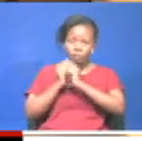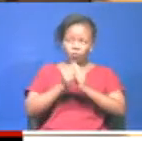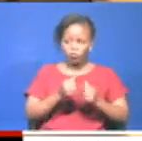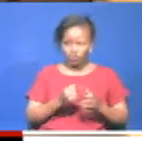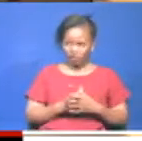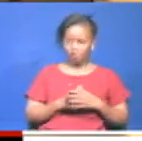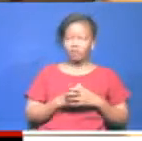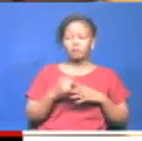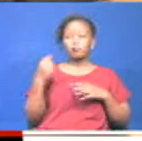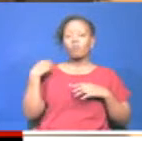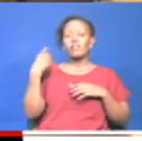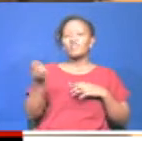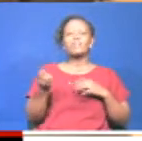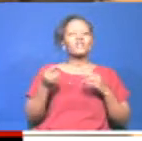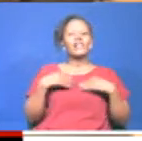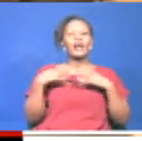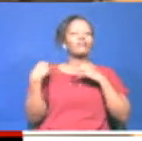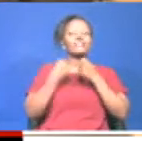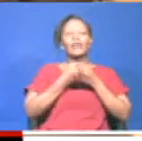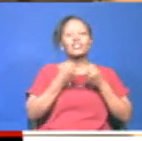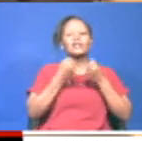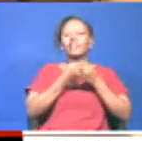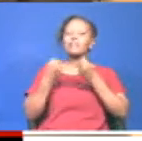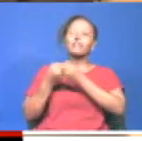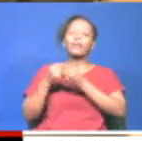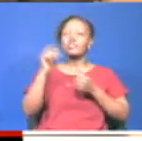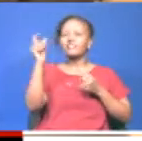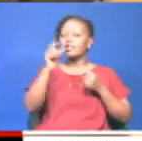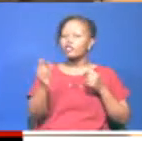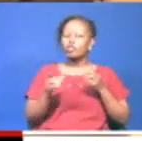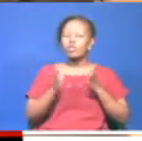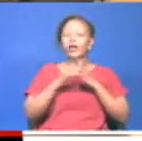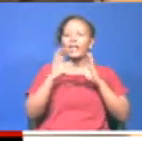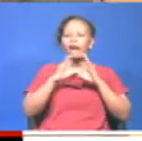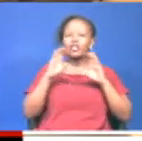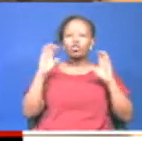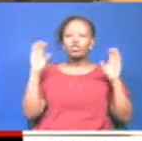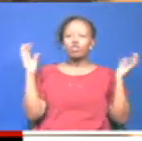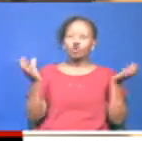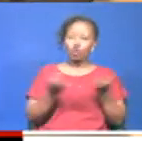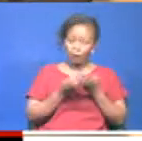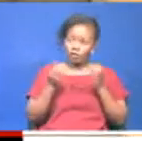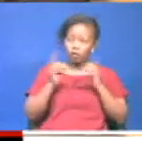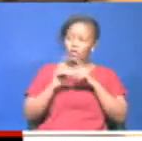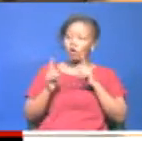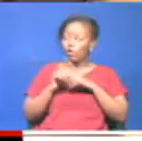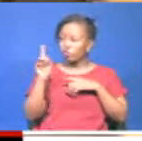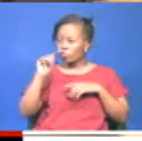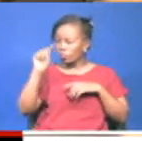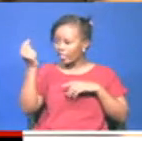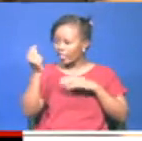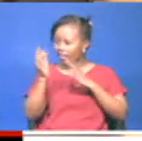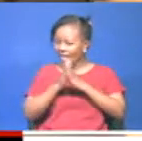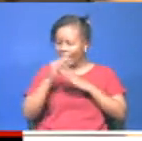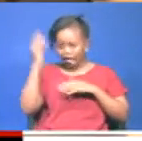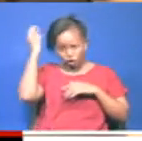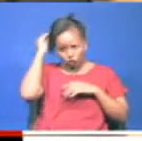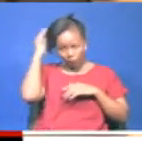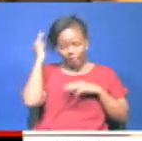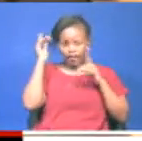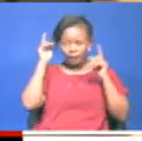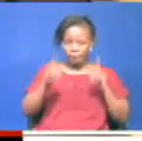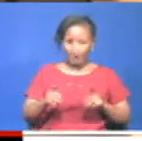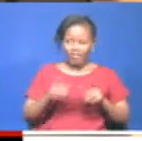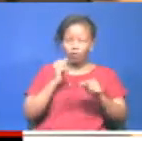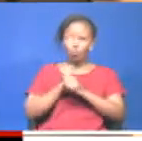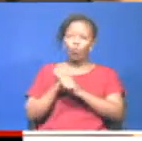are a lot of challenges in the region and globally, and Kenya and Somalia has to work together